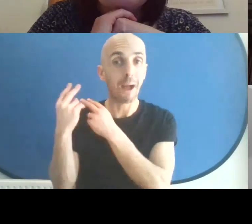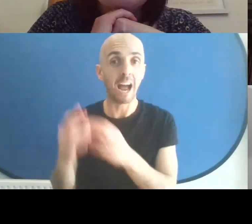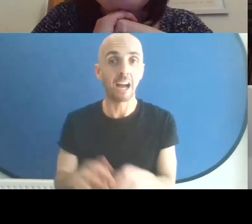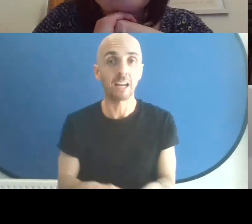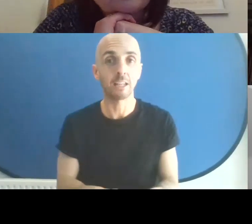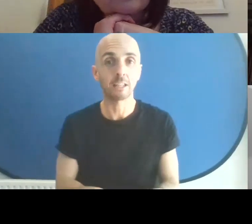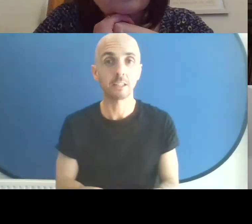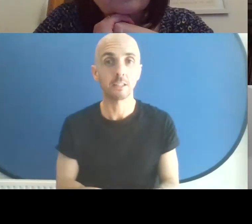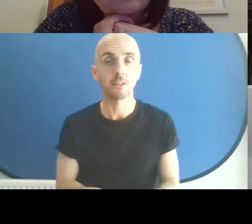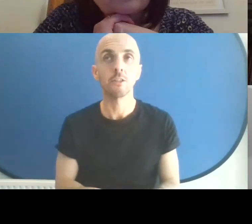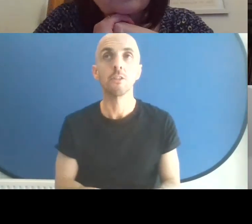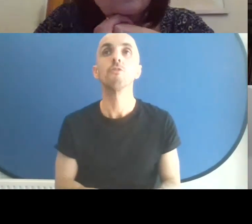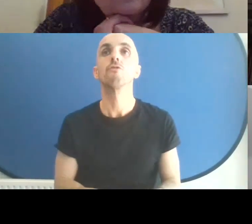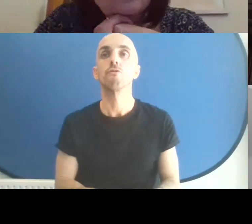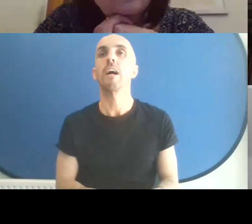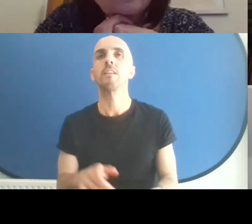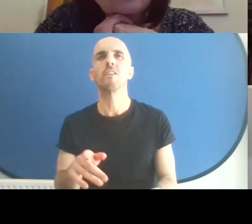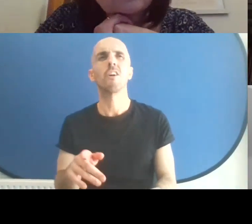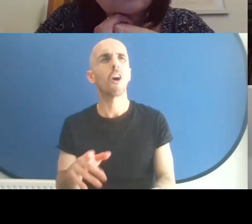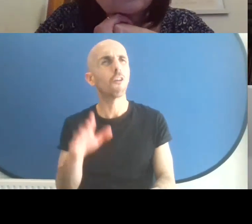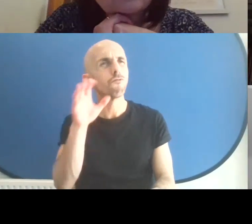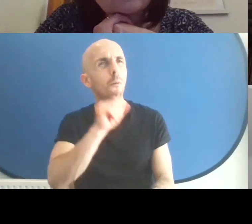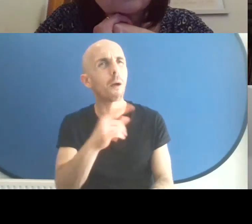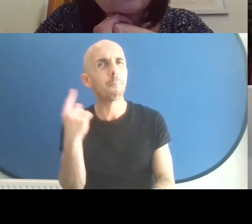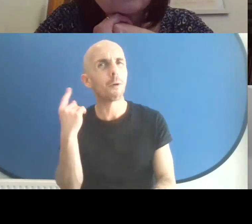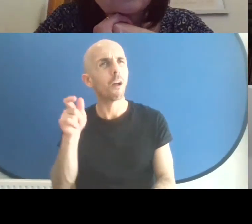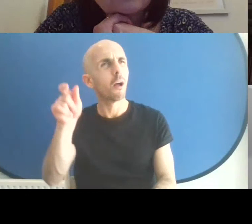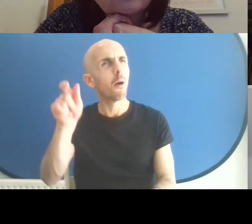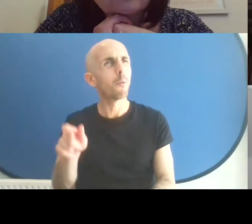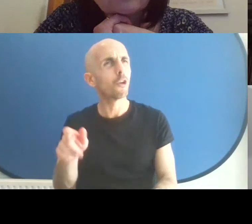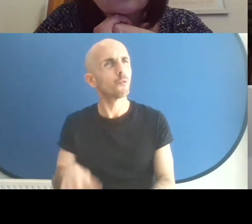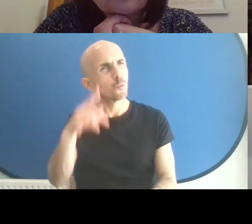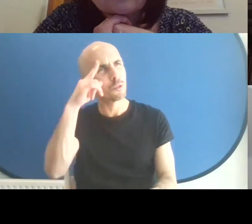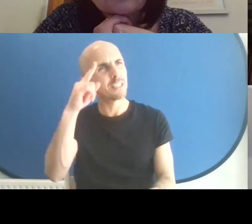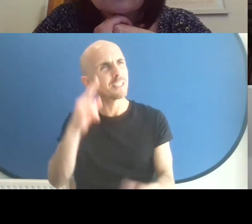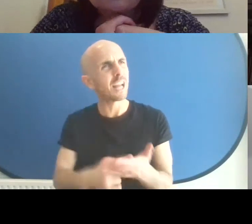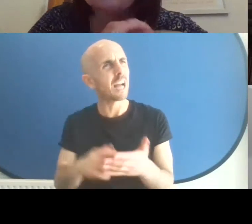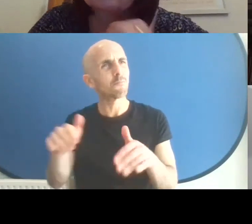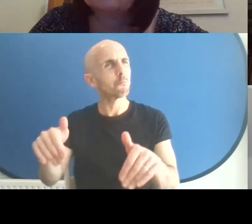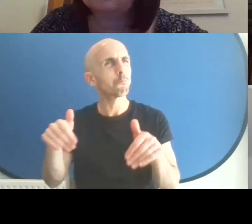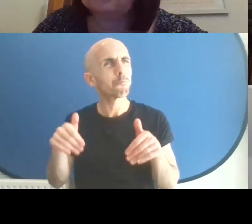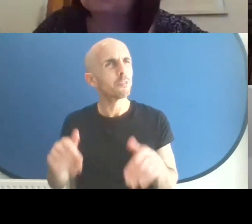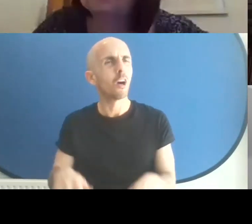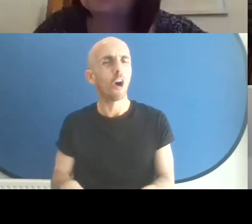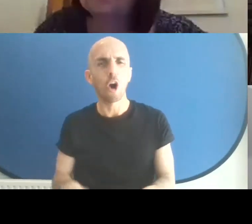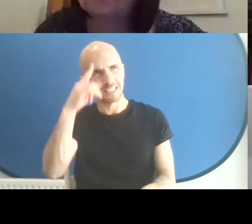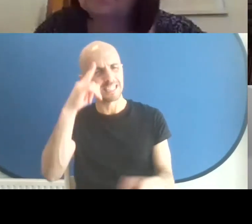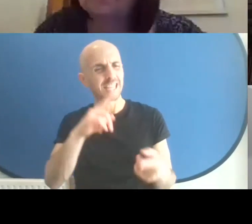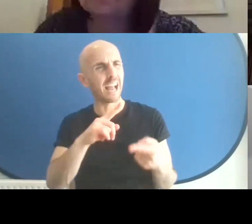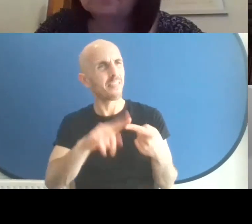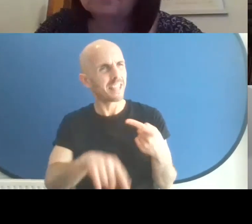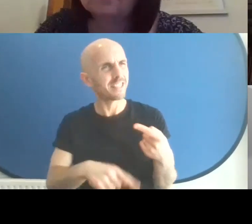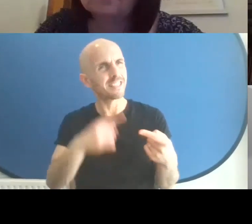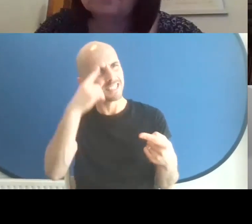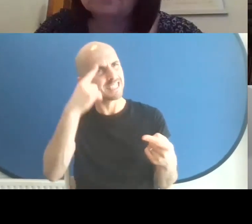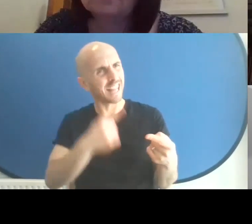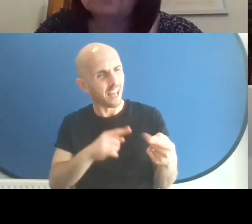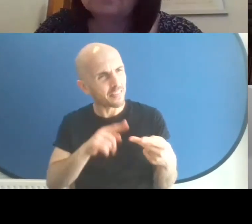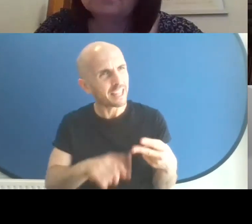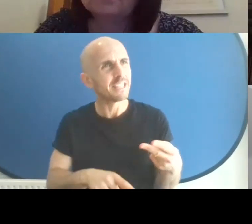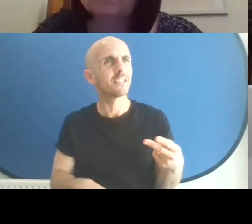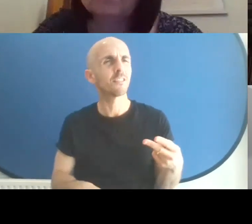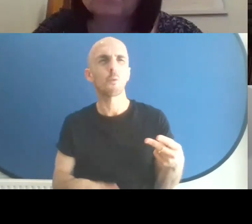made around how we've worked in the profession. And I think that in itself was something that we thought would be really helpful to